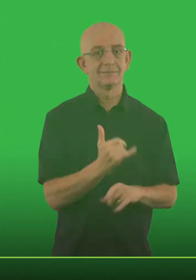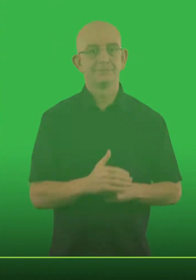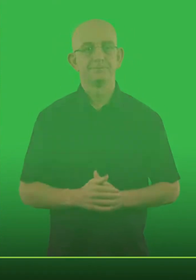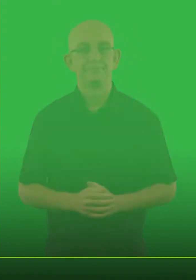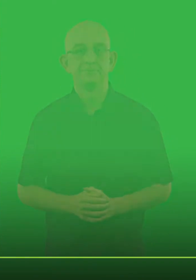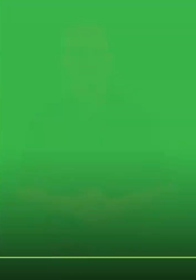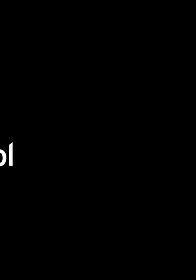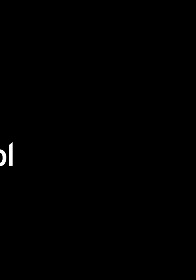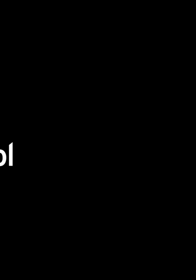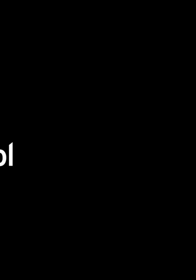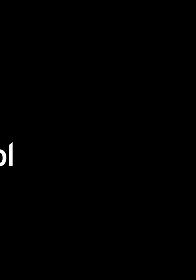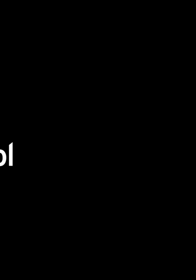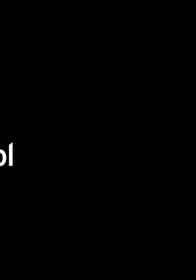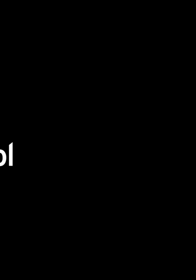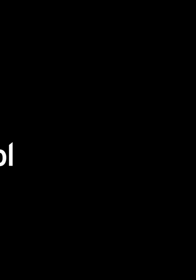test.